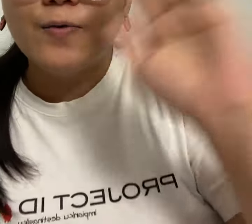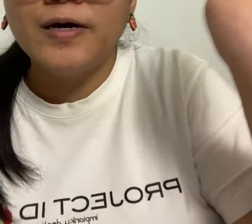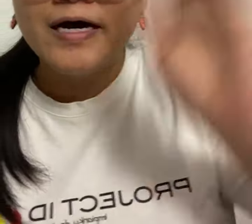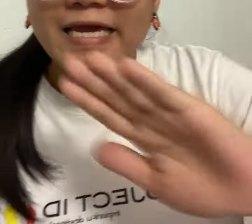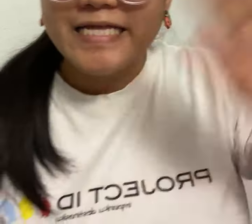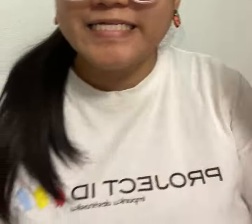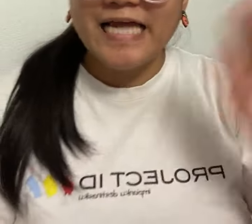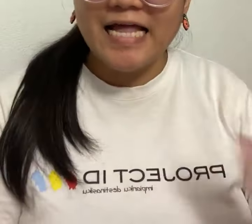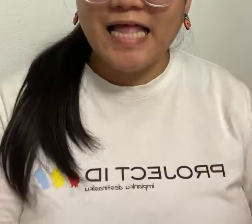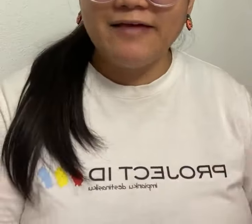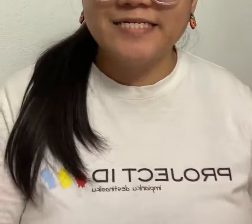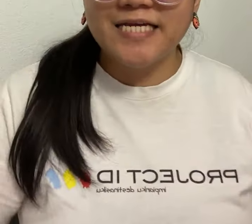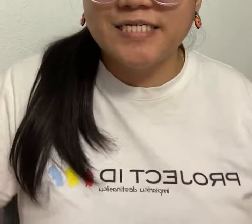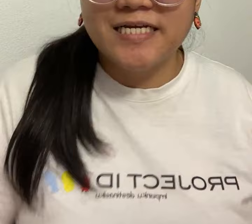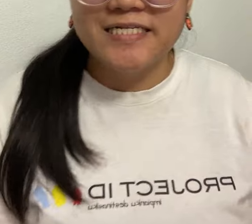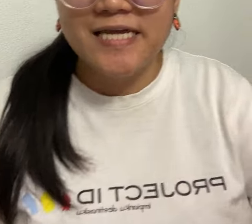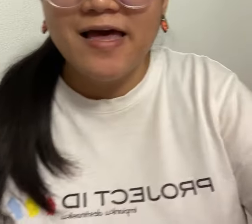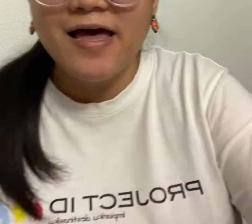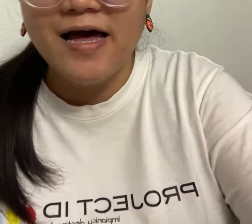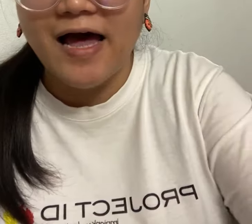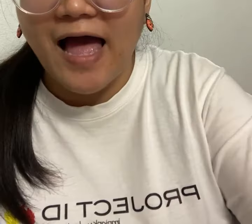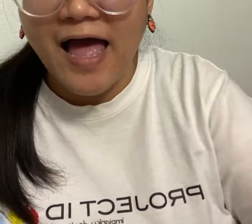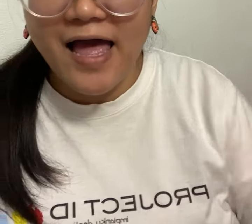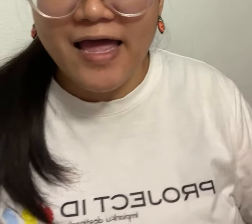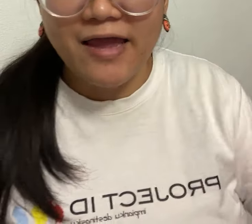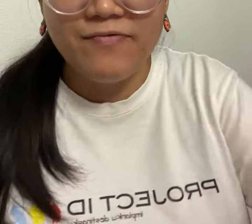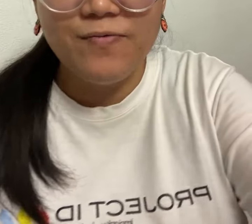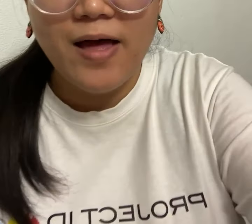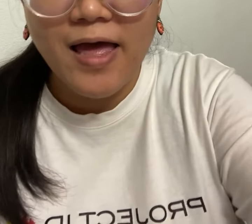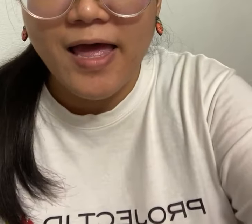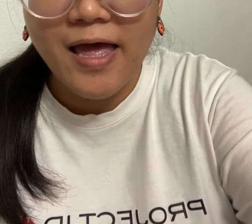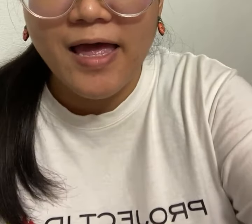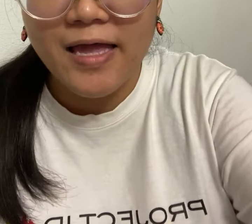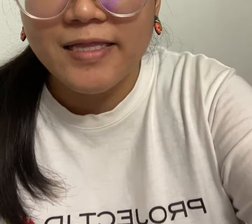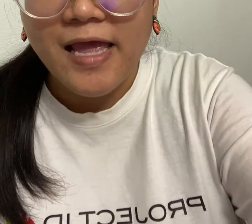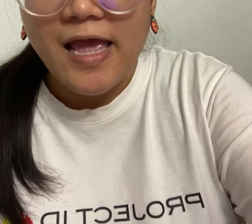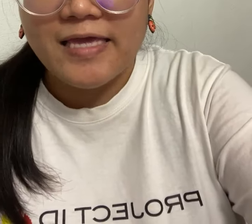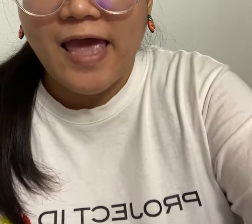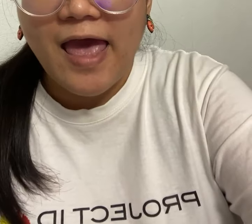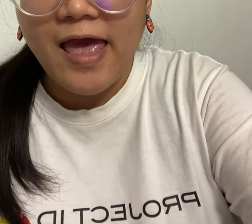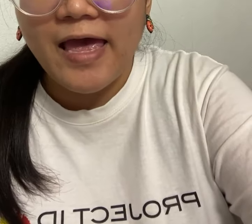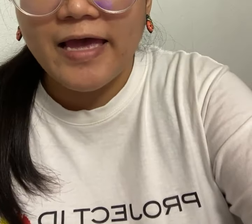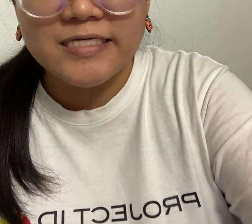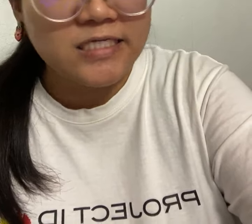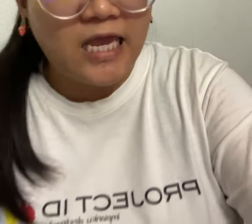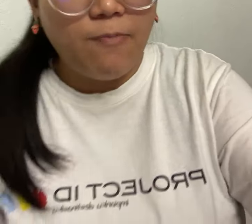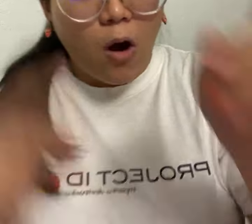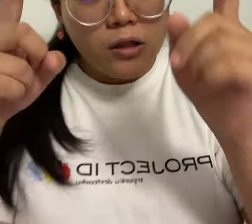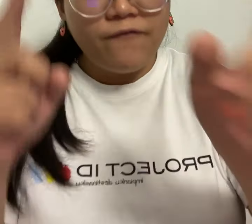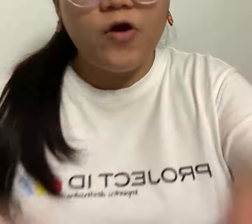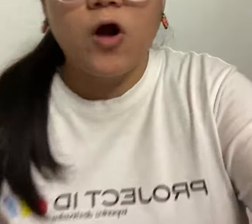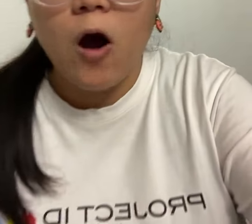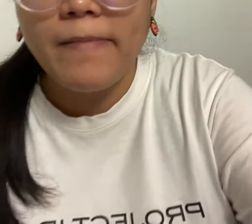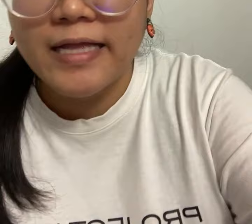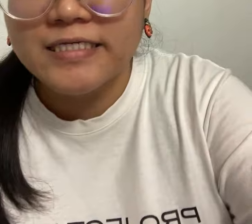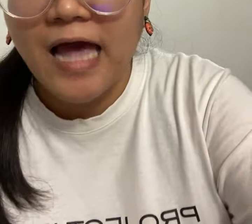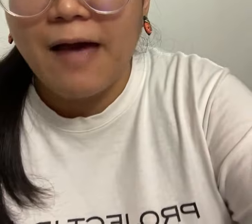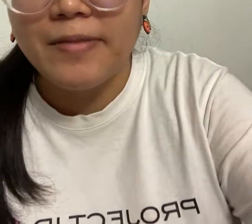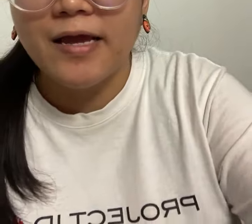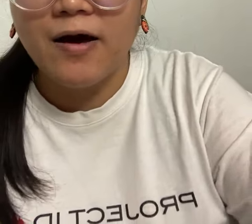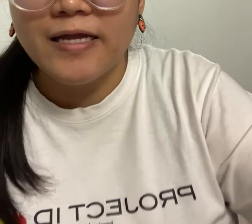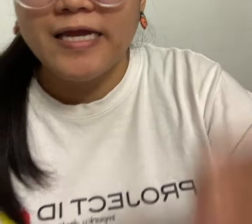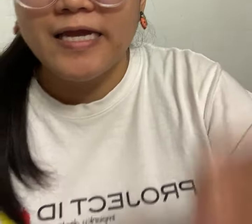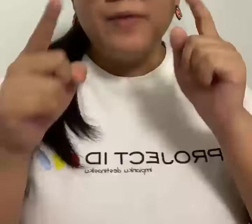joining our Insta Live sessions here. Hi everyone. Yes, keep all of your